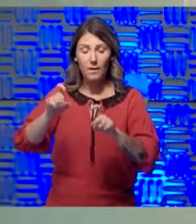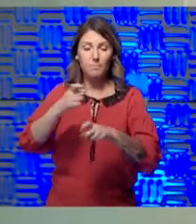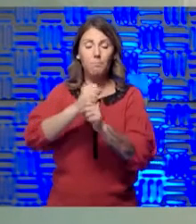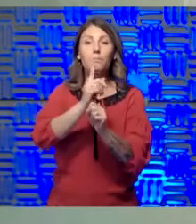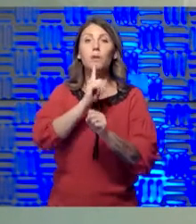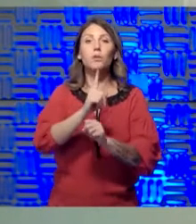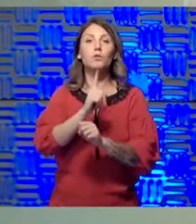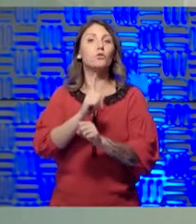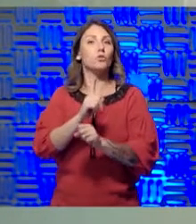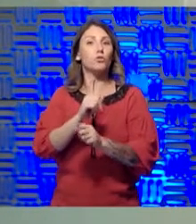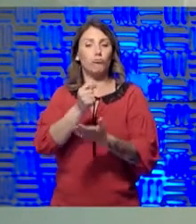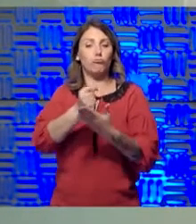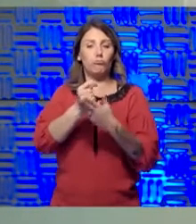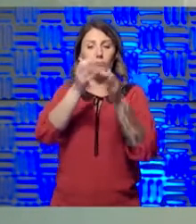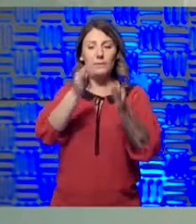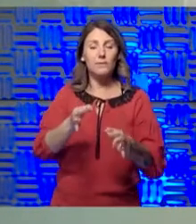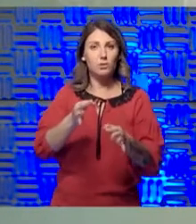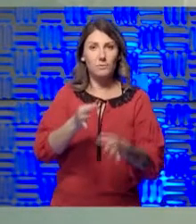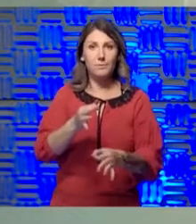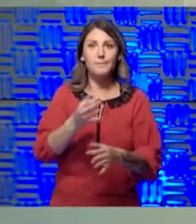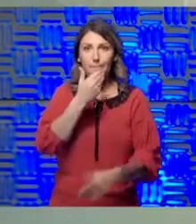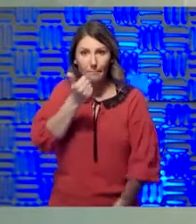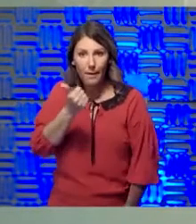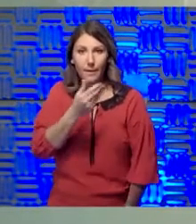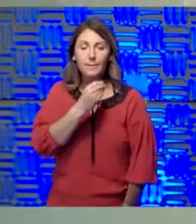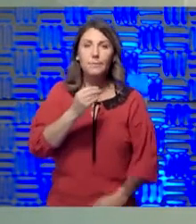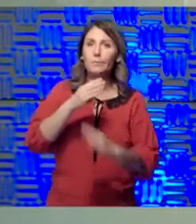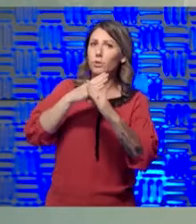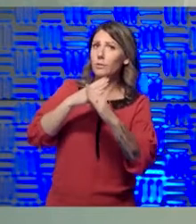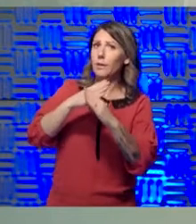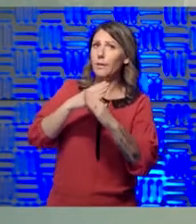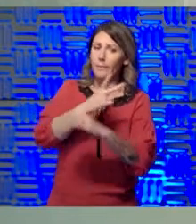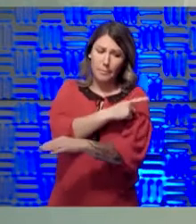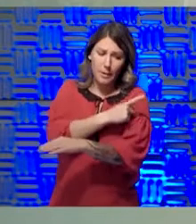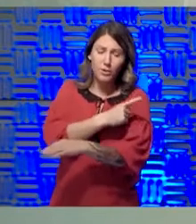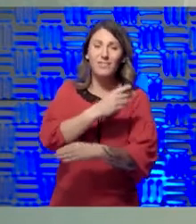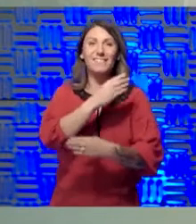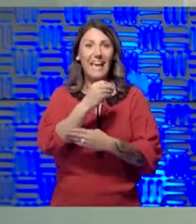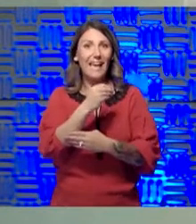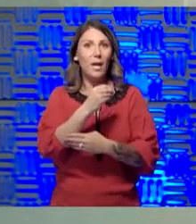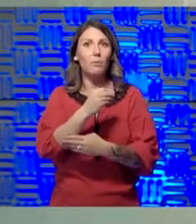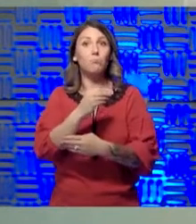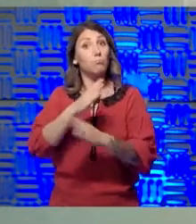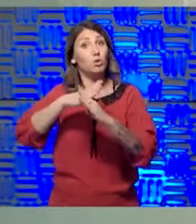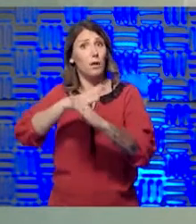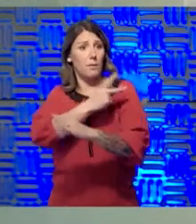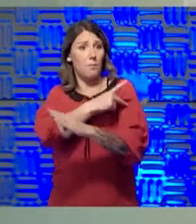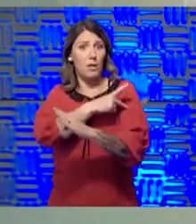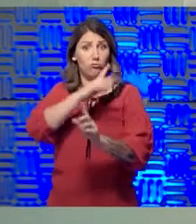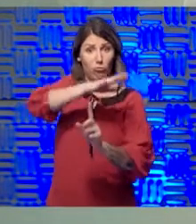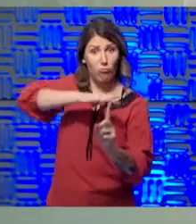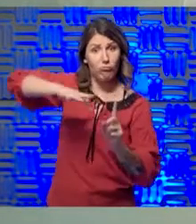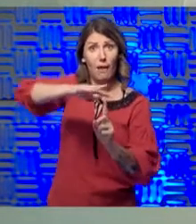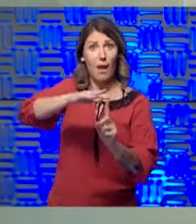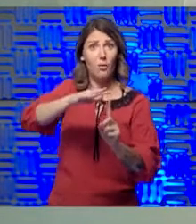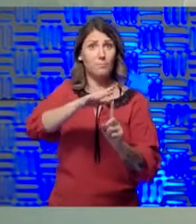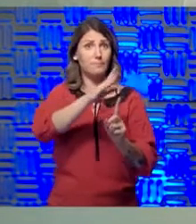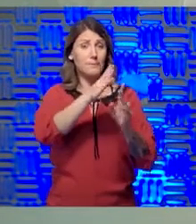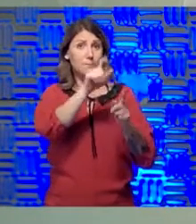treatment decision is the correct one to protect the patient, to protect the patients around the patient, and to protect the healthcare